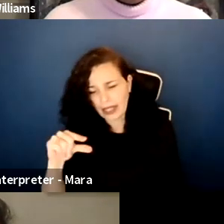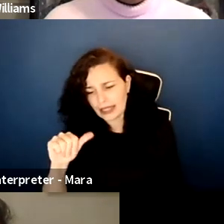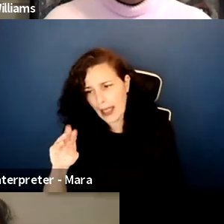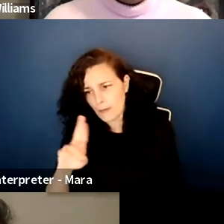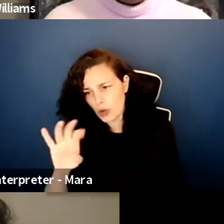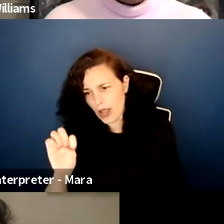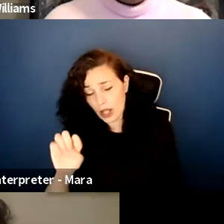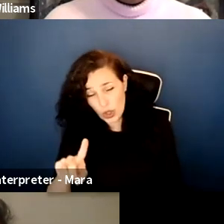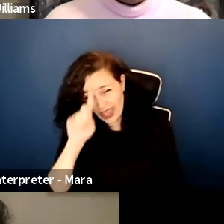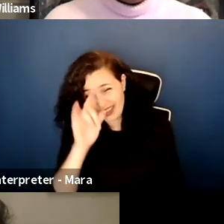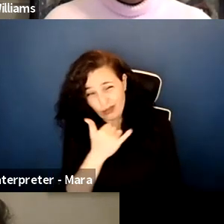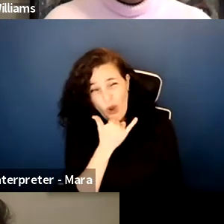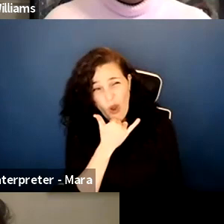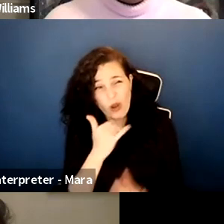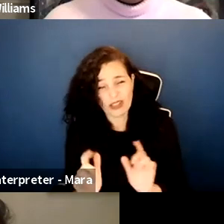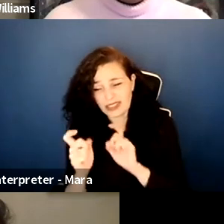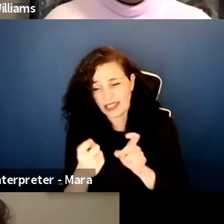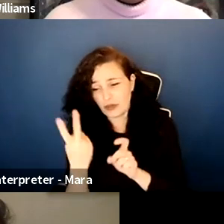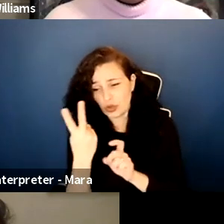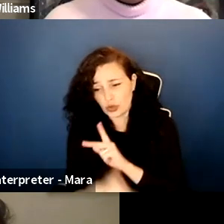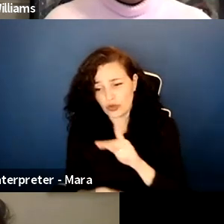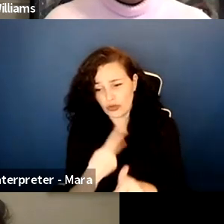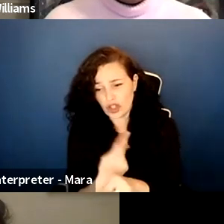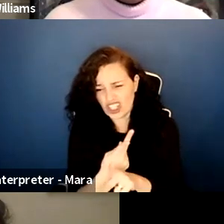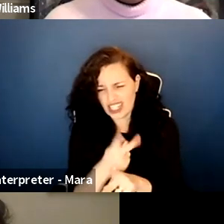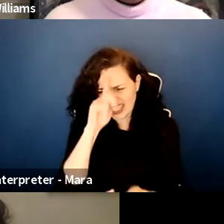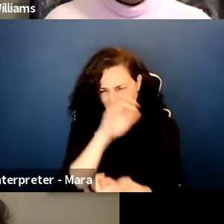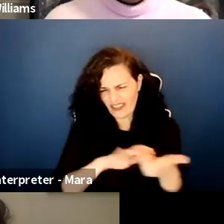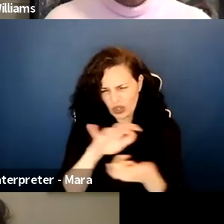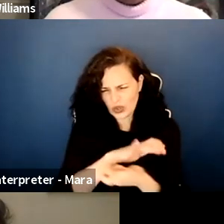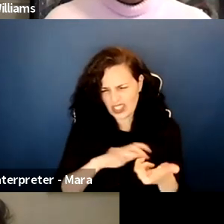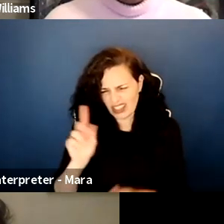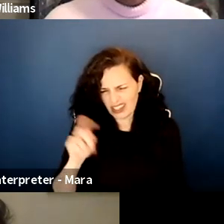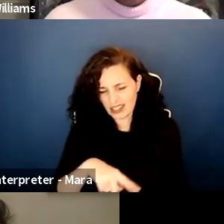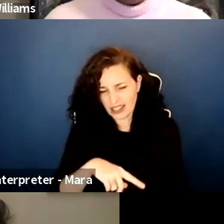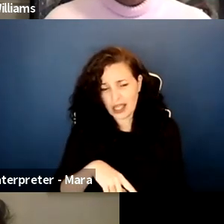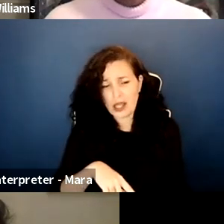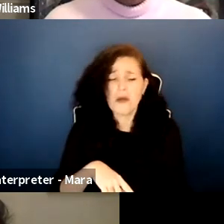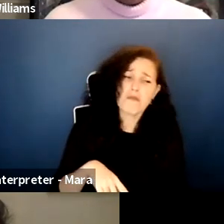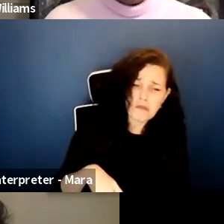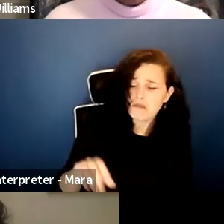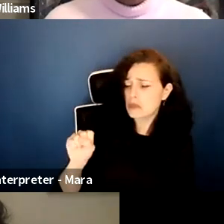Is that too confusing? Do you feel like they don't? Well, I think first of all, you should ask if you know,